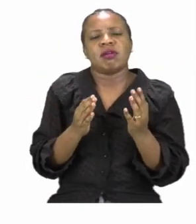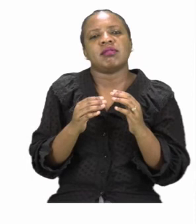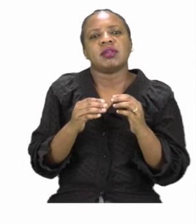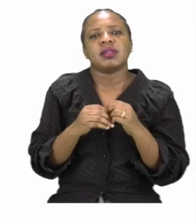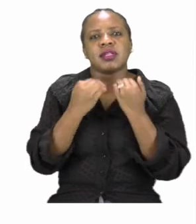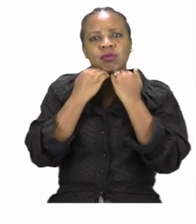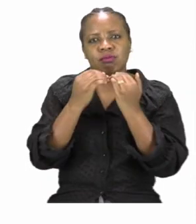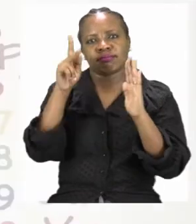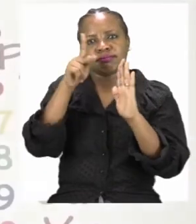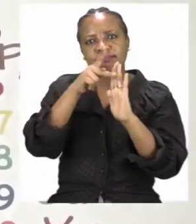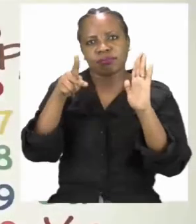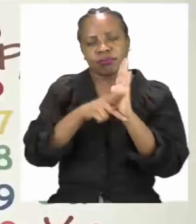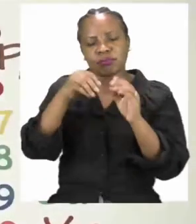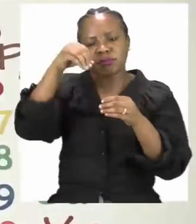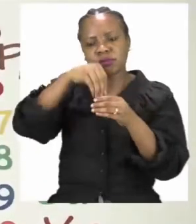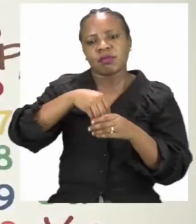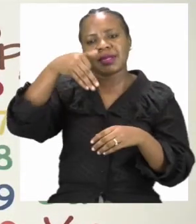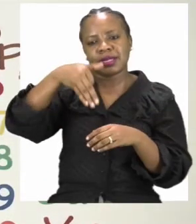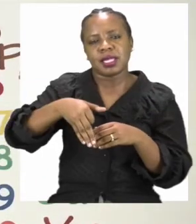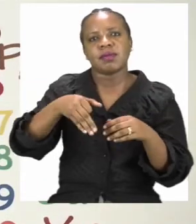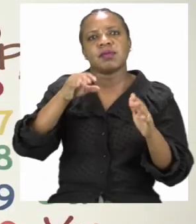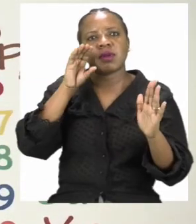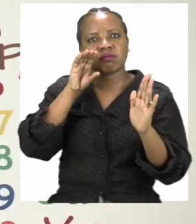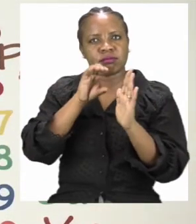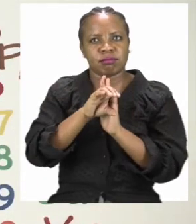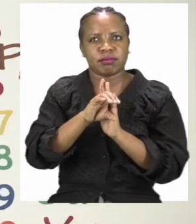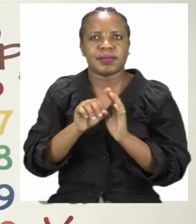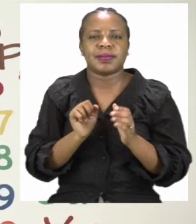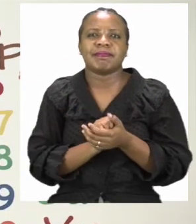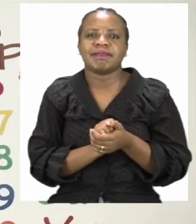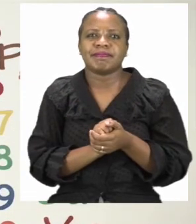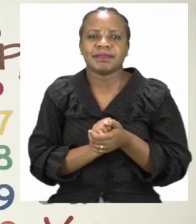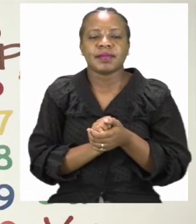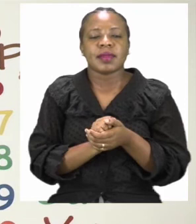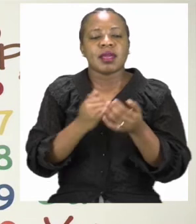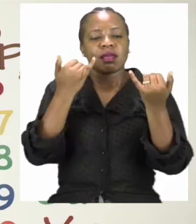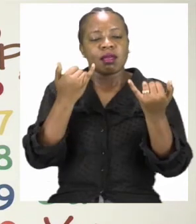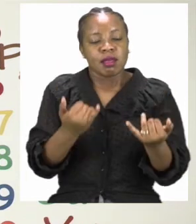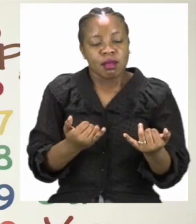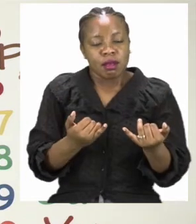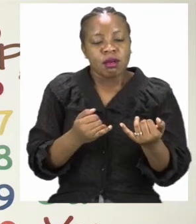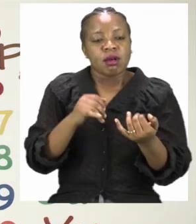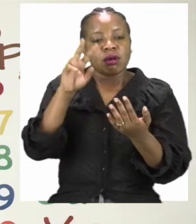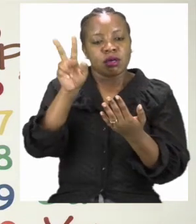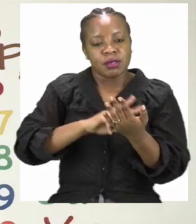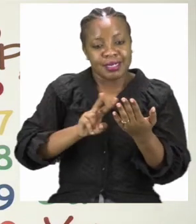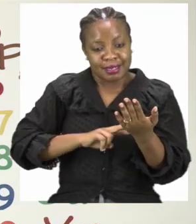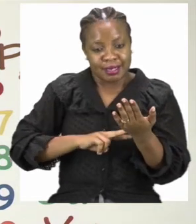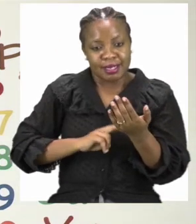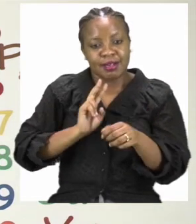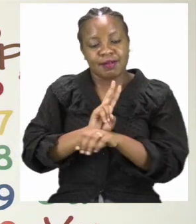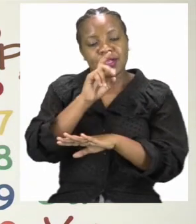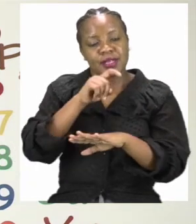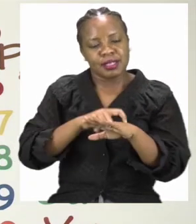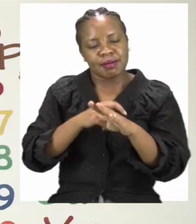So now that we have read it a second time, I would like you to please try and answer all the questions. Remember, if